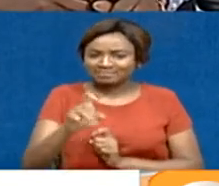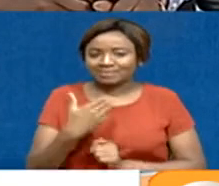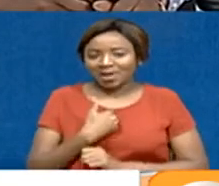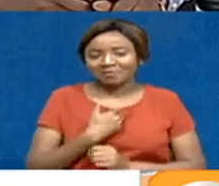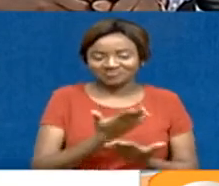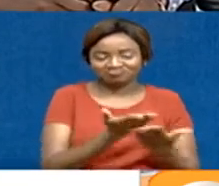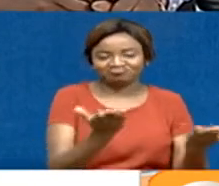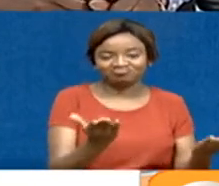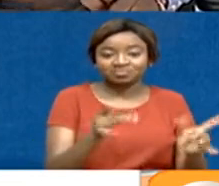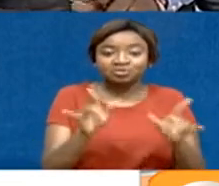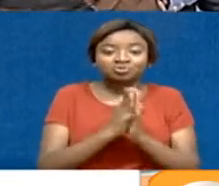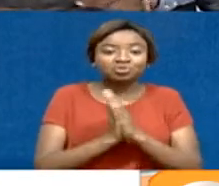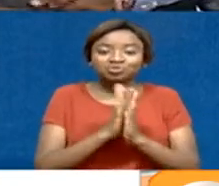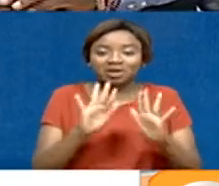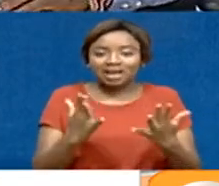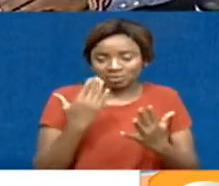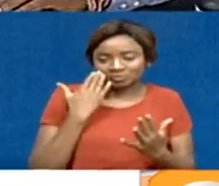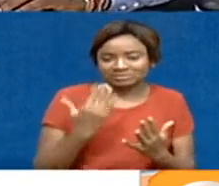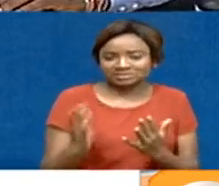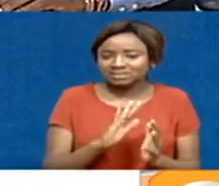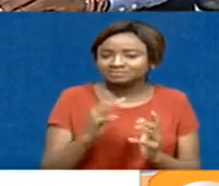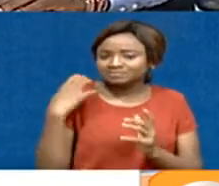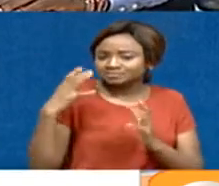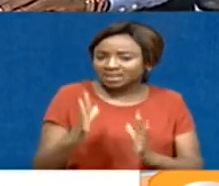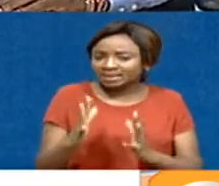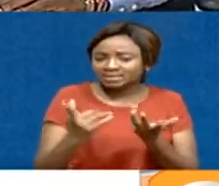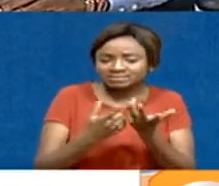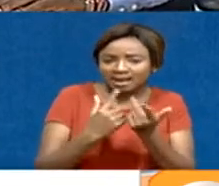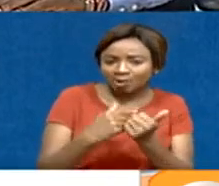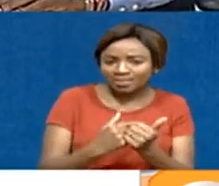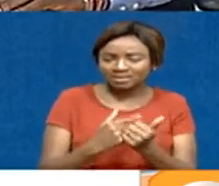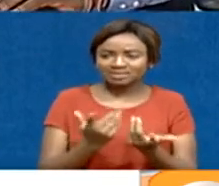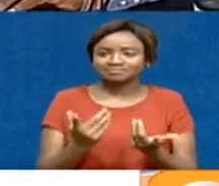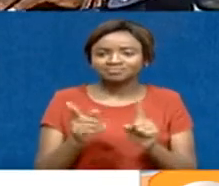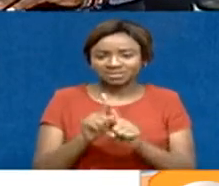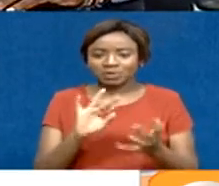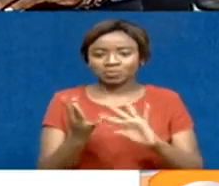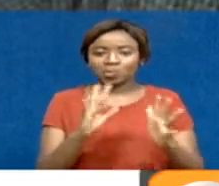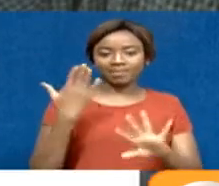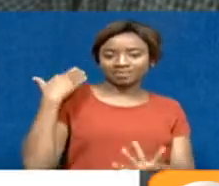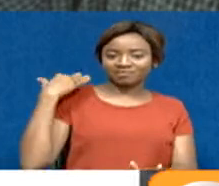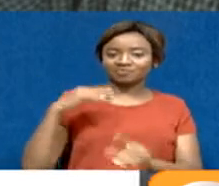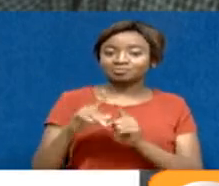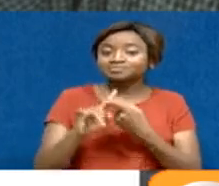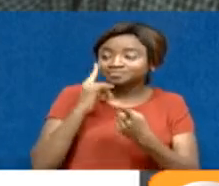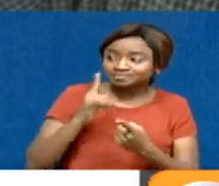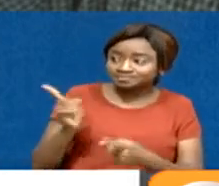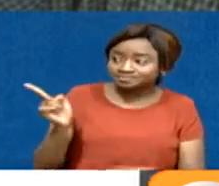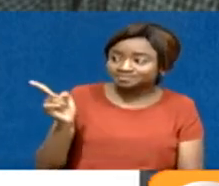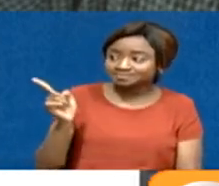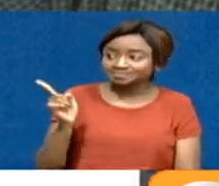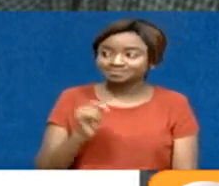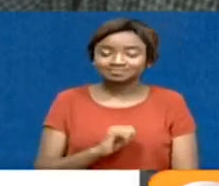examinations. Tonight, we begin with some statistics on the candidate numbers and compare. Oh, the Kenya National Examinations